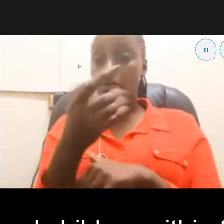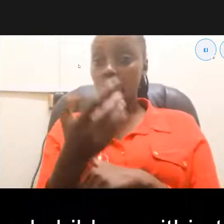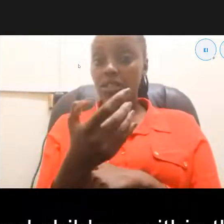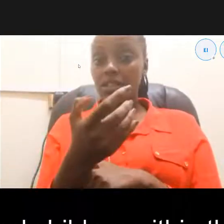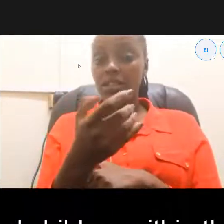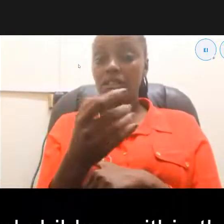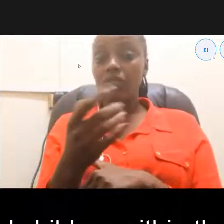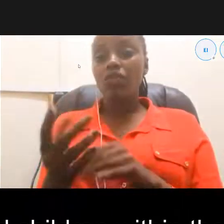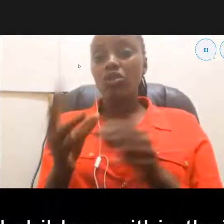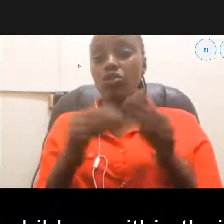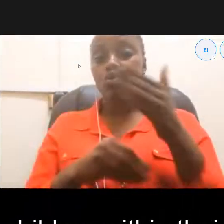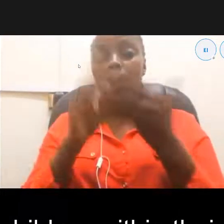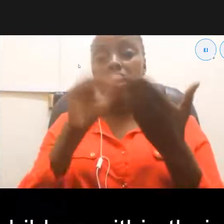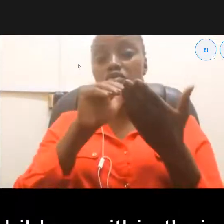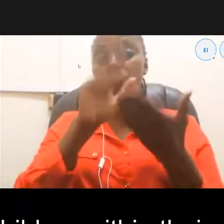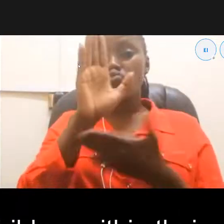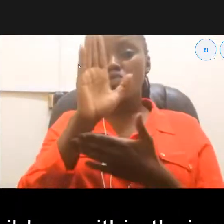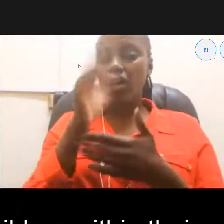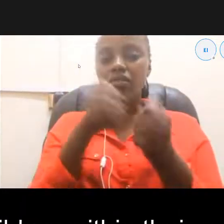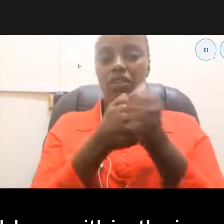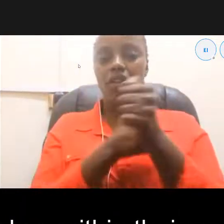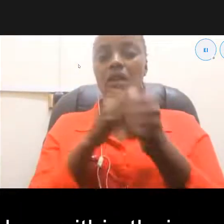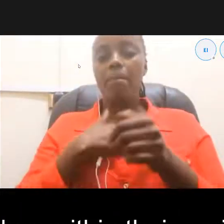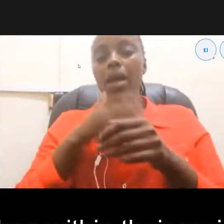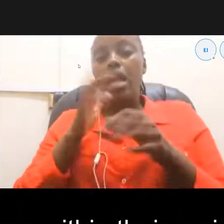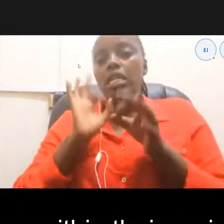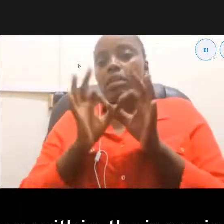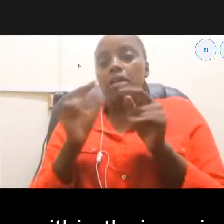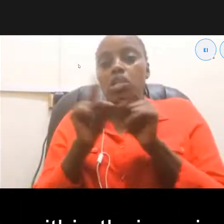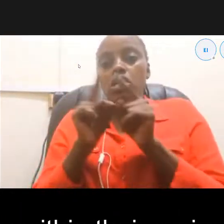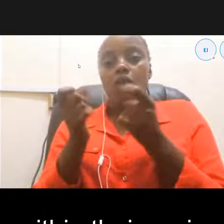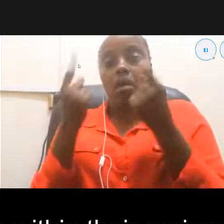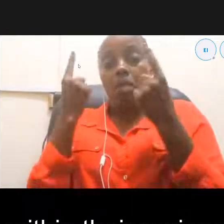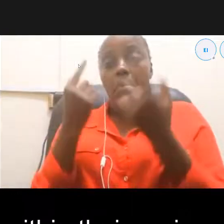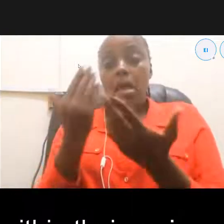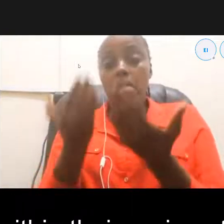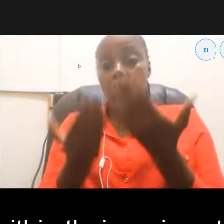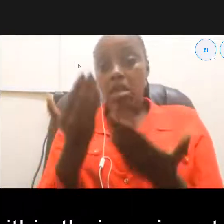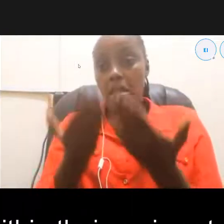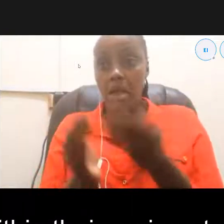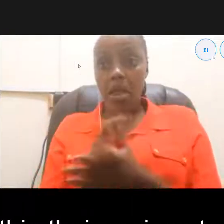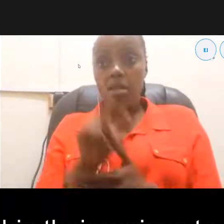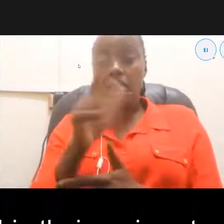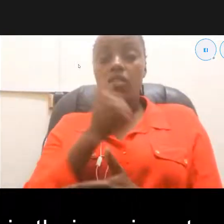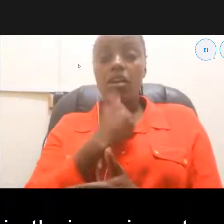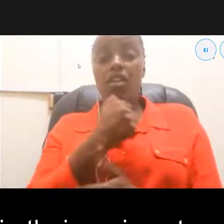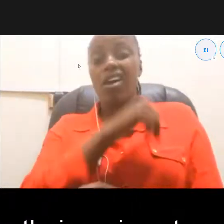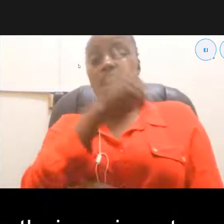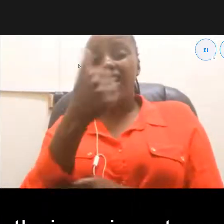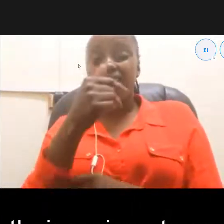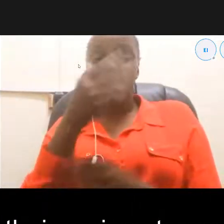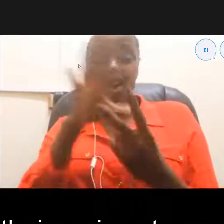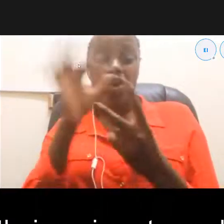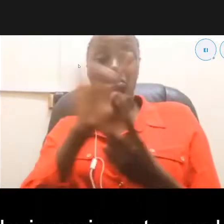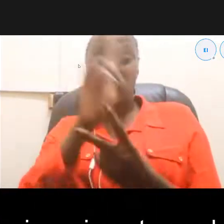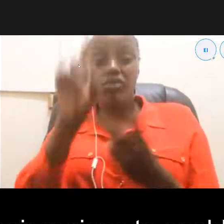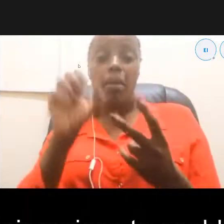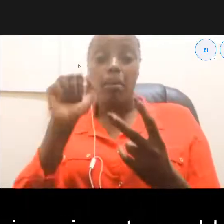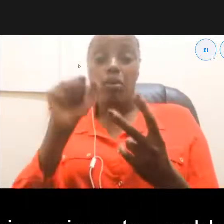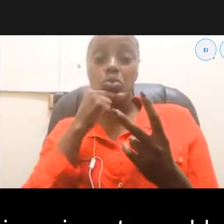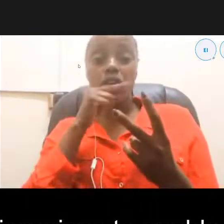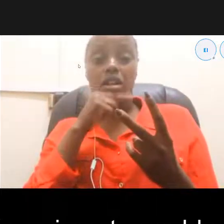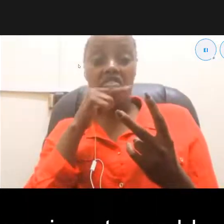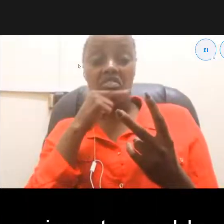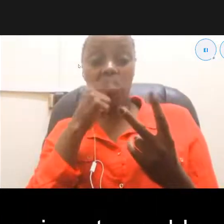is my interpretation, but maybe he has another option. He can give us the option that